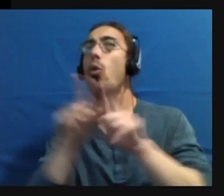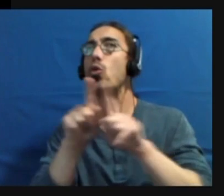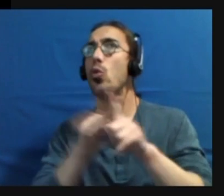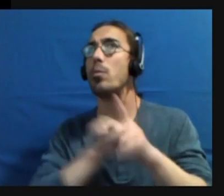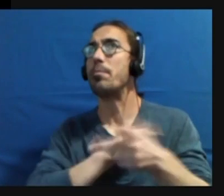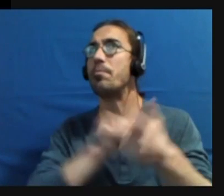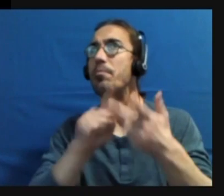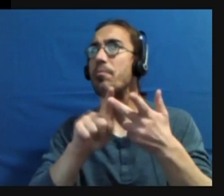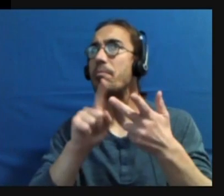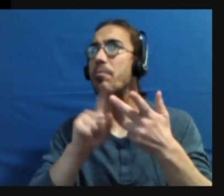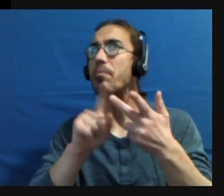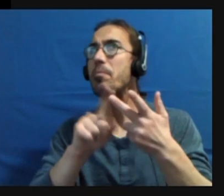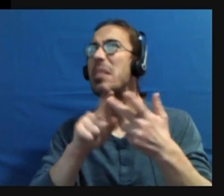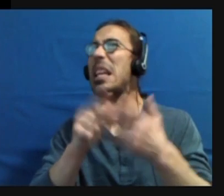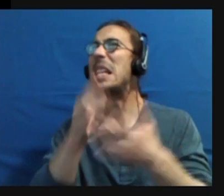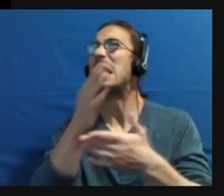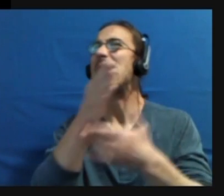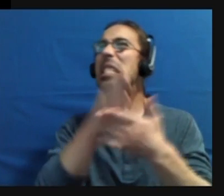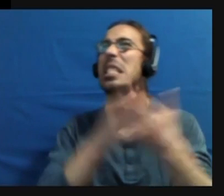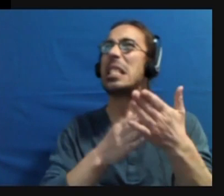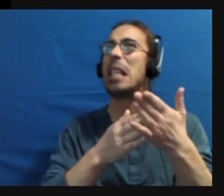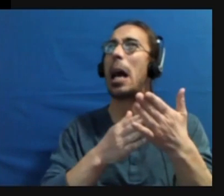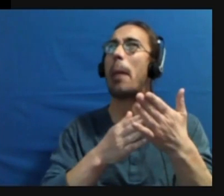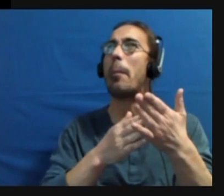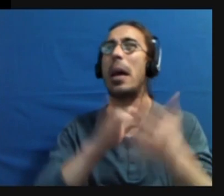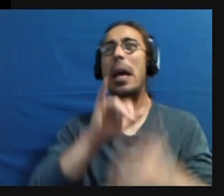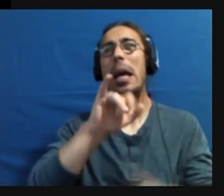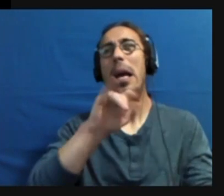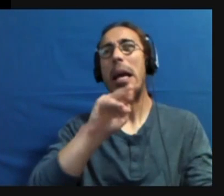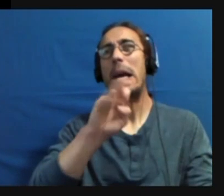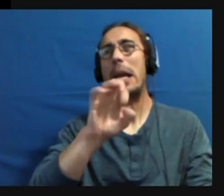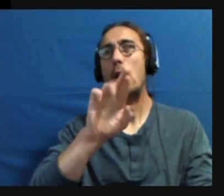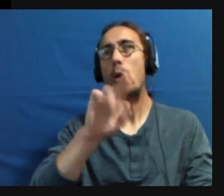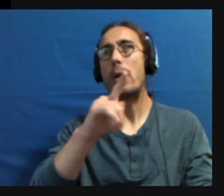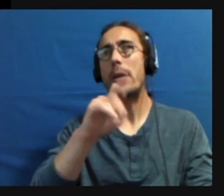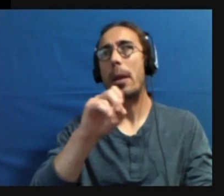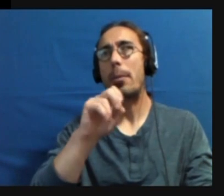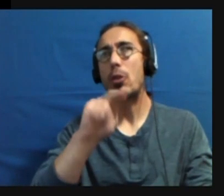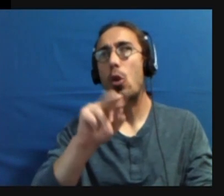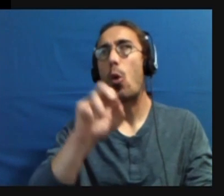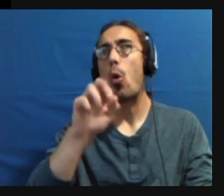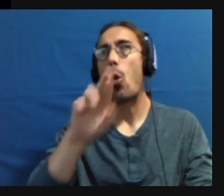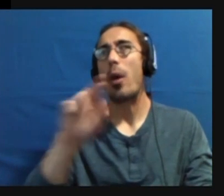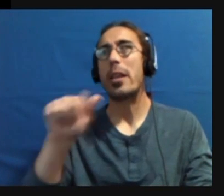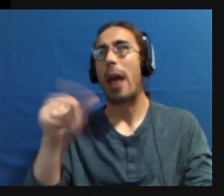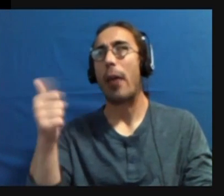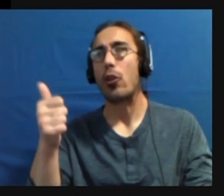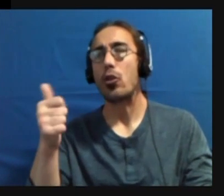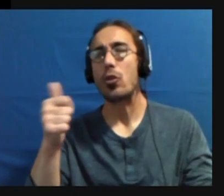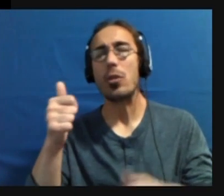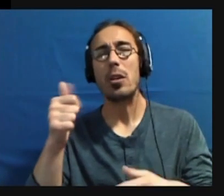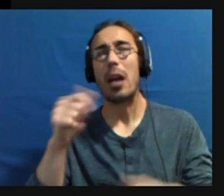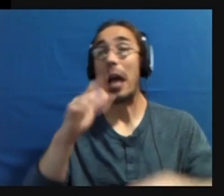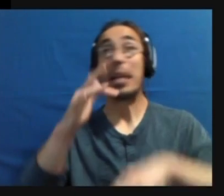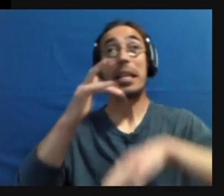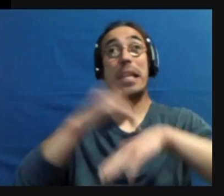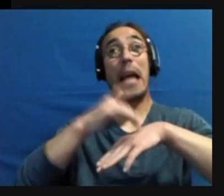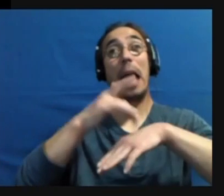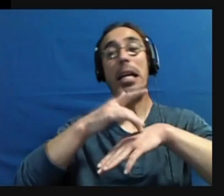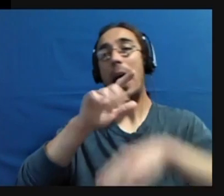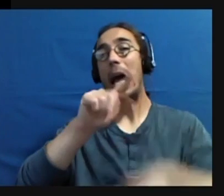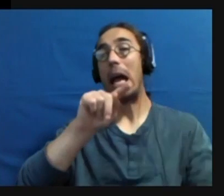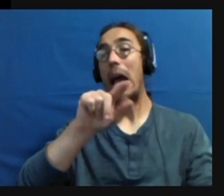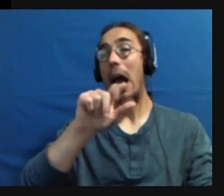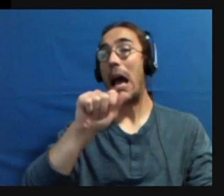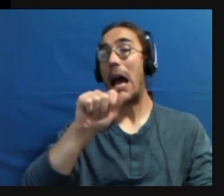either some of the interoception, or we may any of these other or tactile cues. So